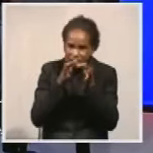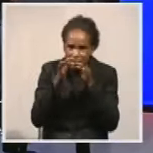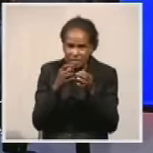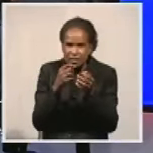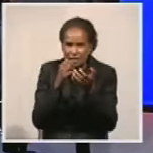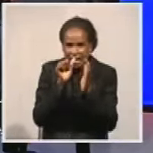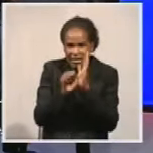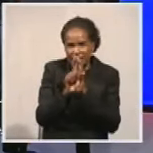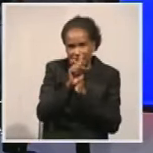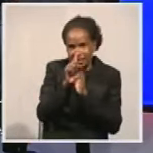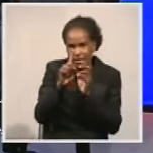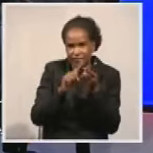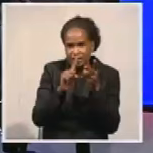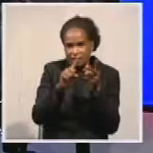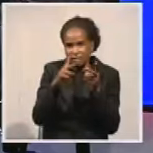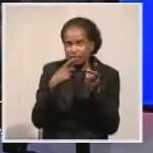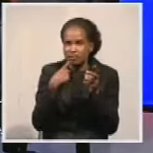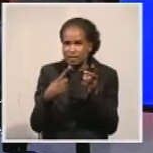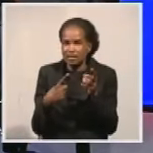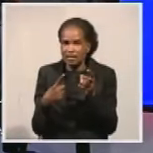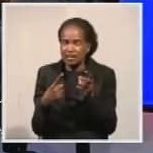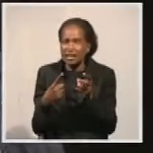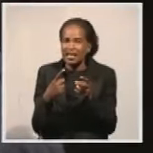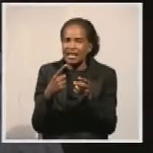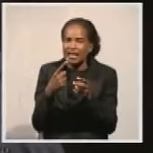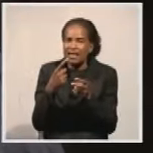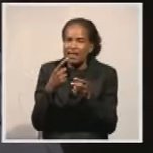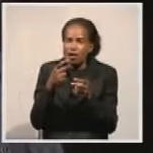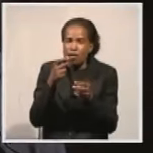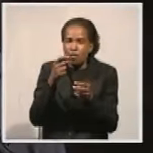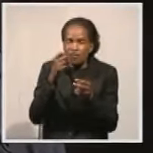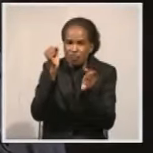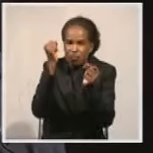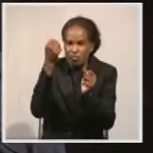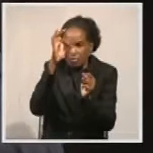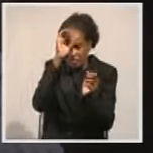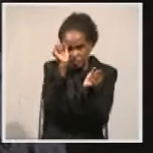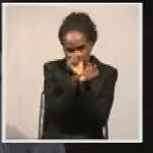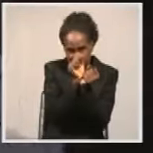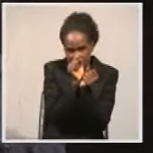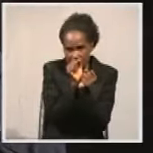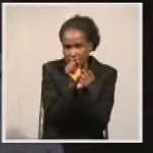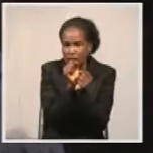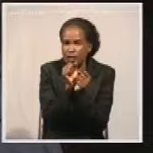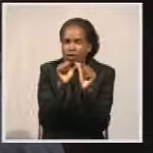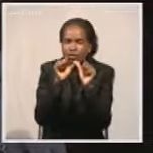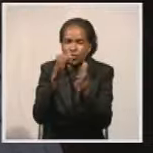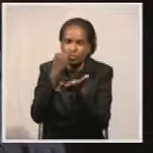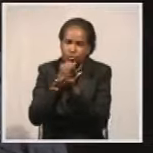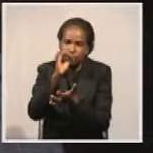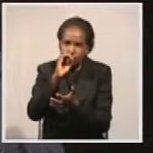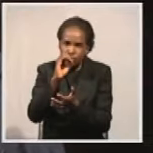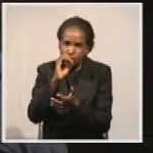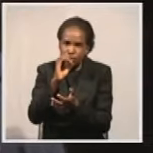in Article 11 and 12, you are innocent until proven guilty by a competent court. There shall not be